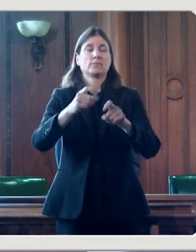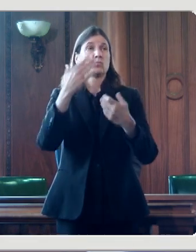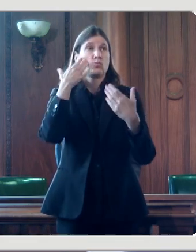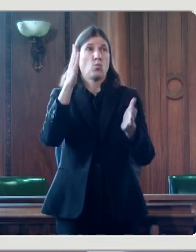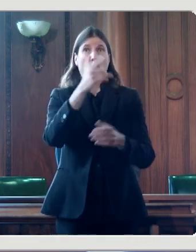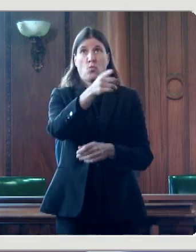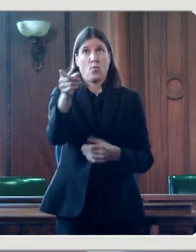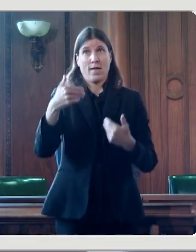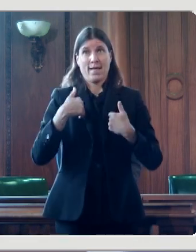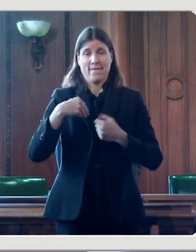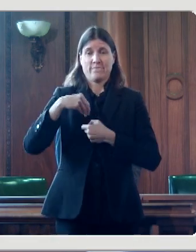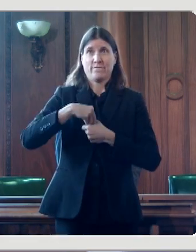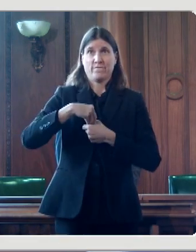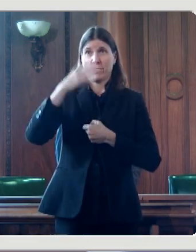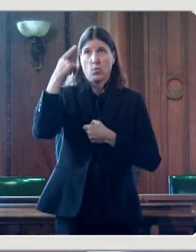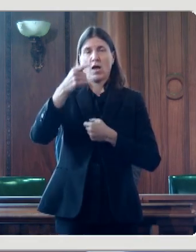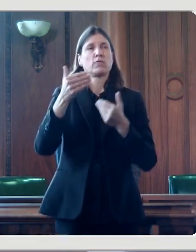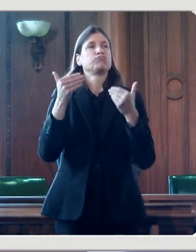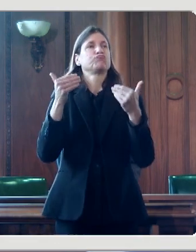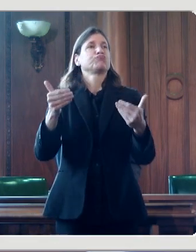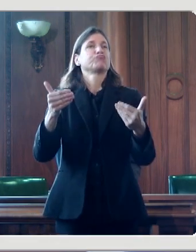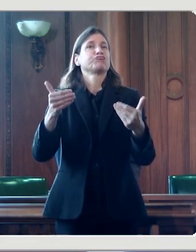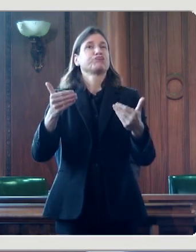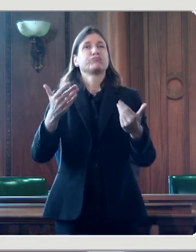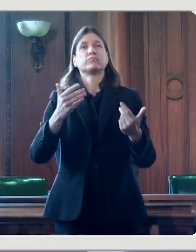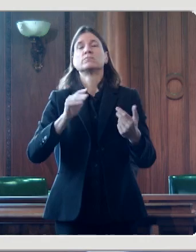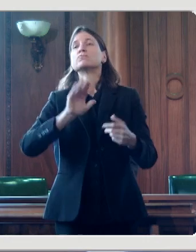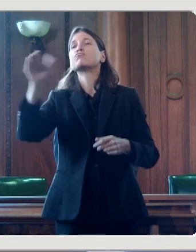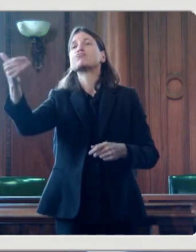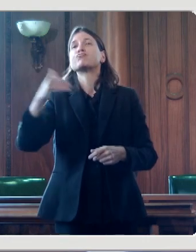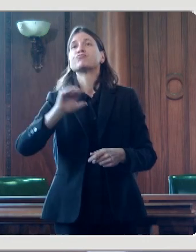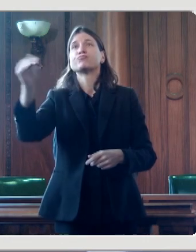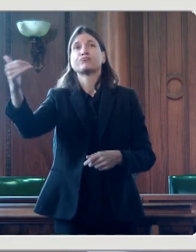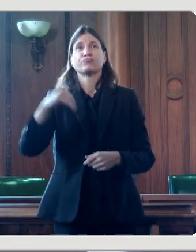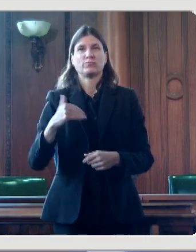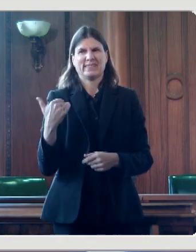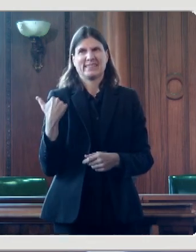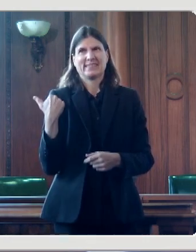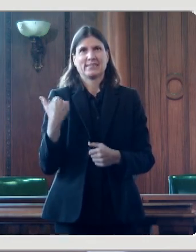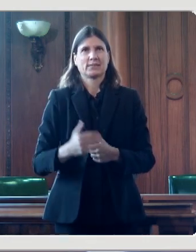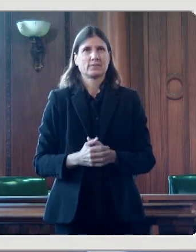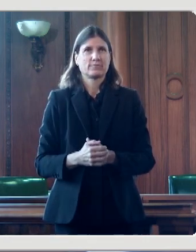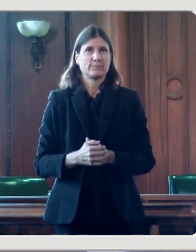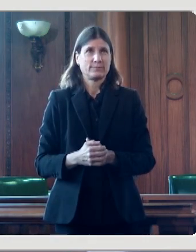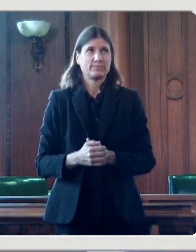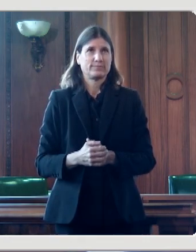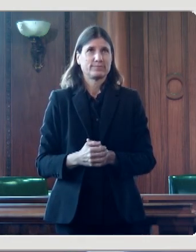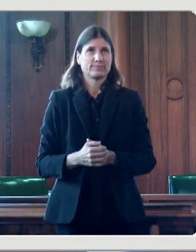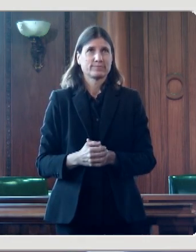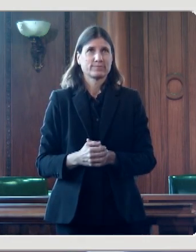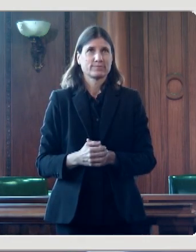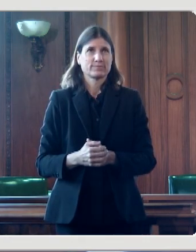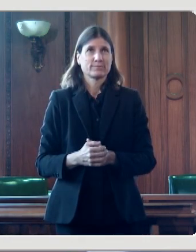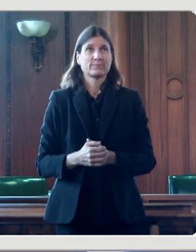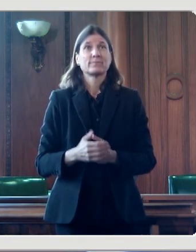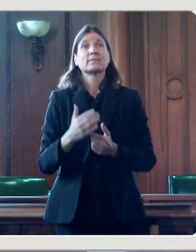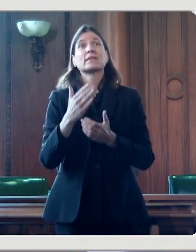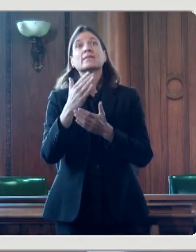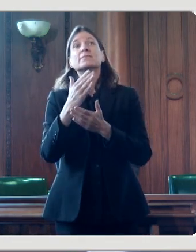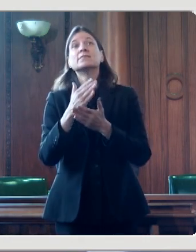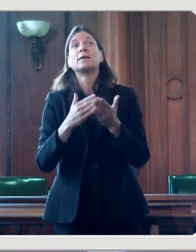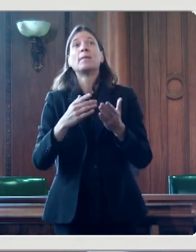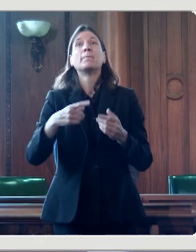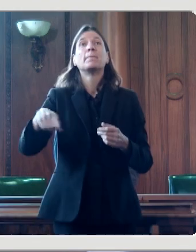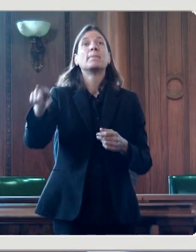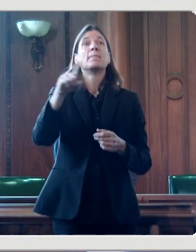this get away with it, but I know that not all of you will. And so to the extent that you've taken the plunge, I'd urge you to